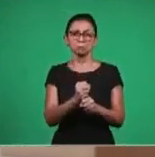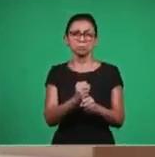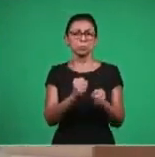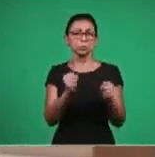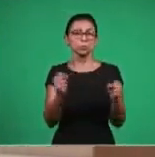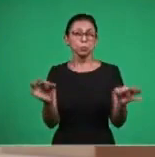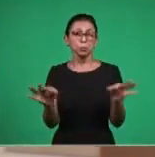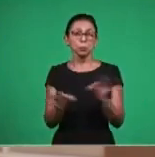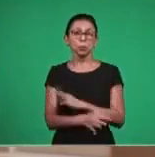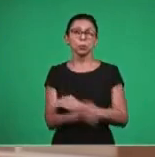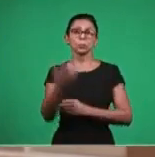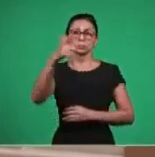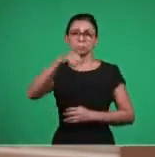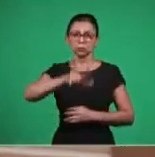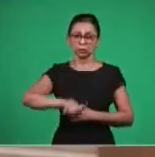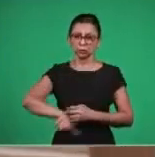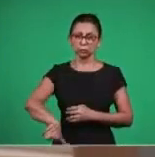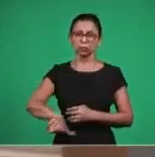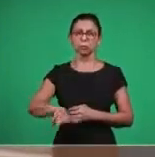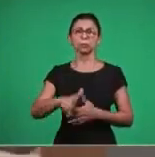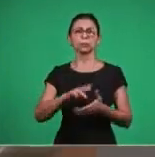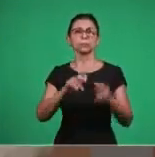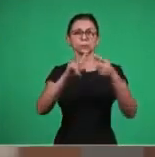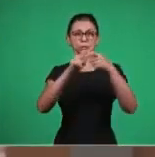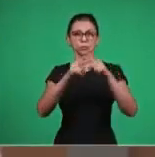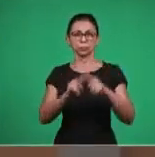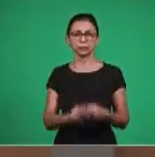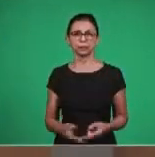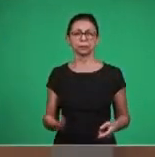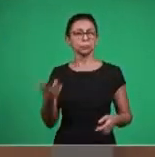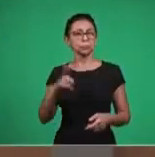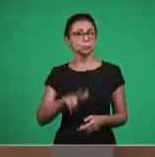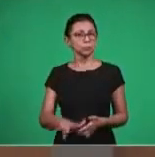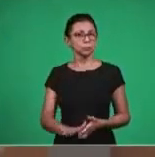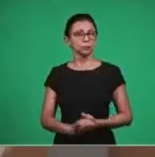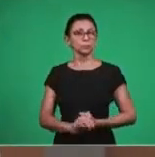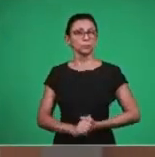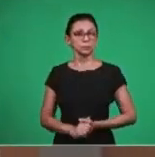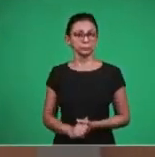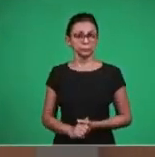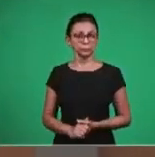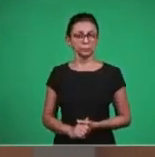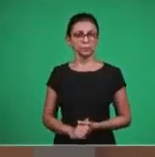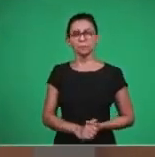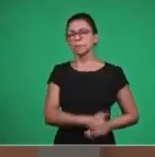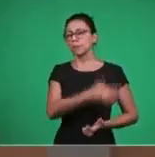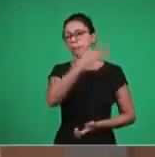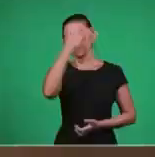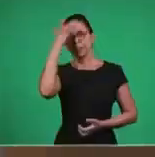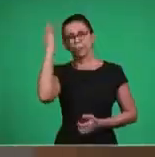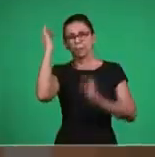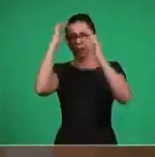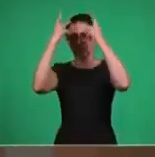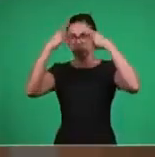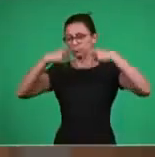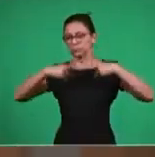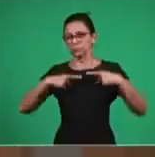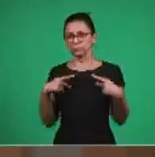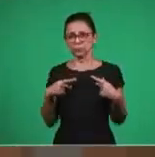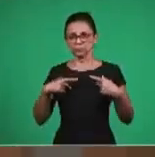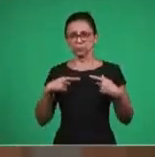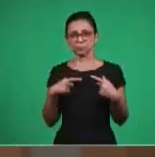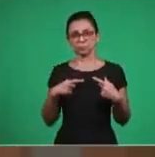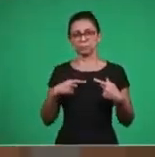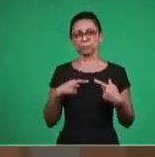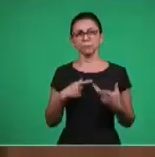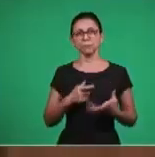is back in place, like little ants, right? You mess up their nest, and then, you know, short